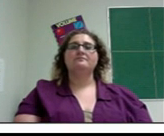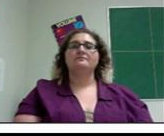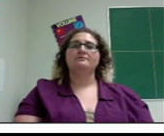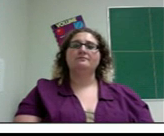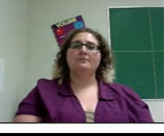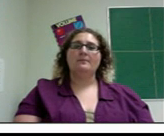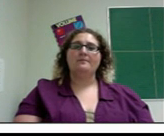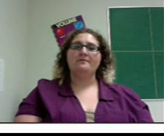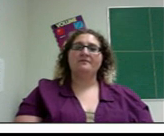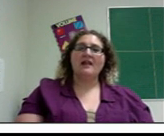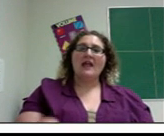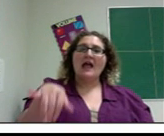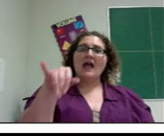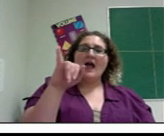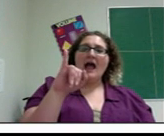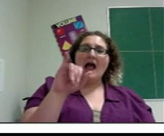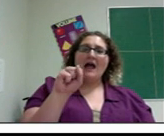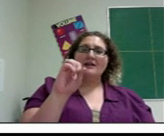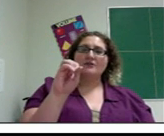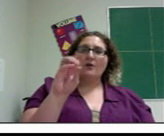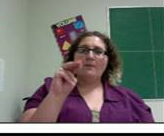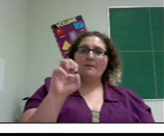An isometric drawing